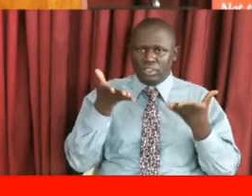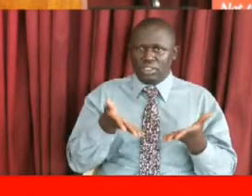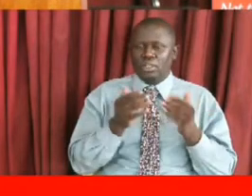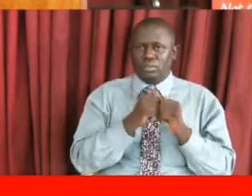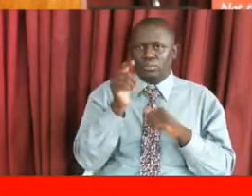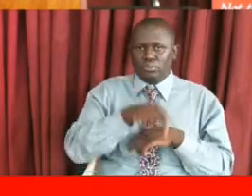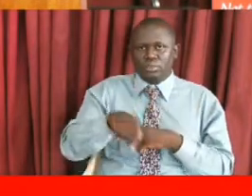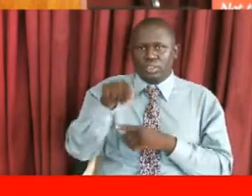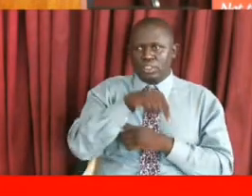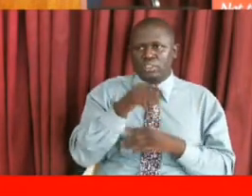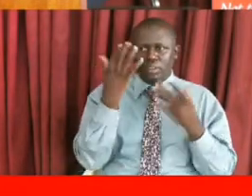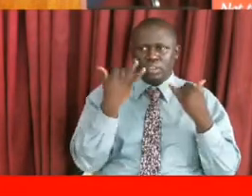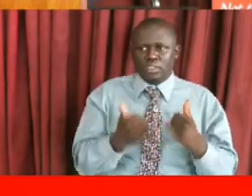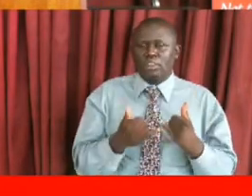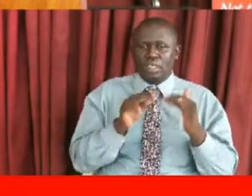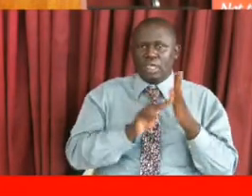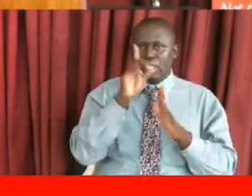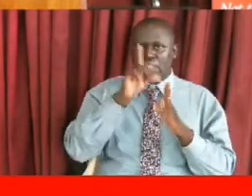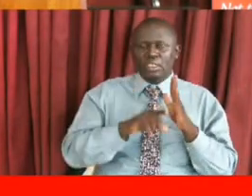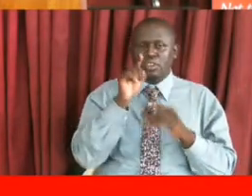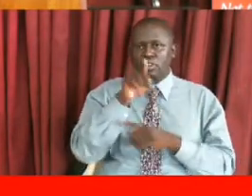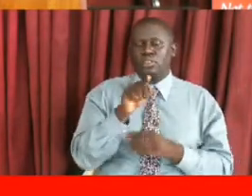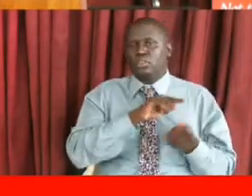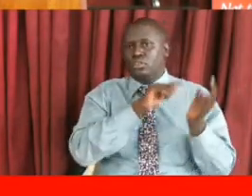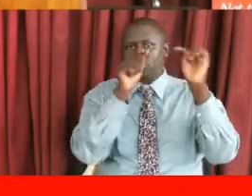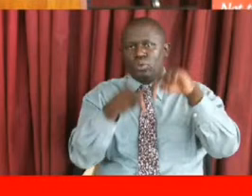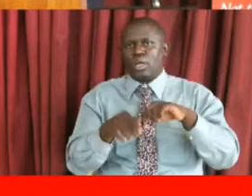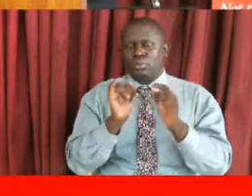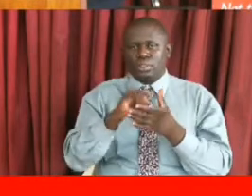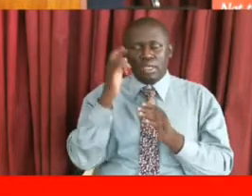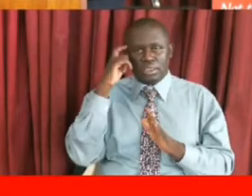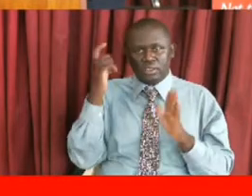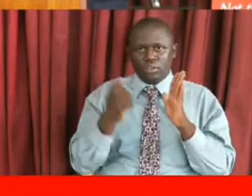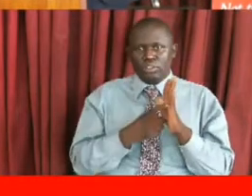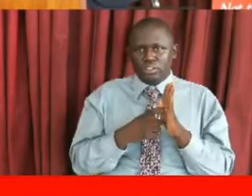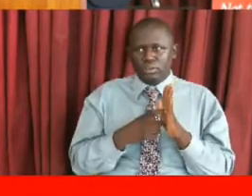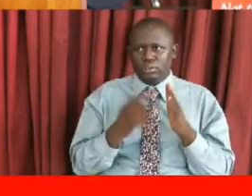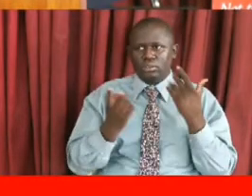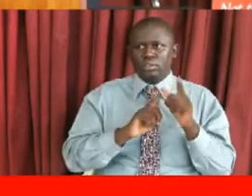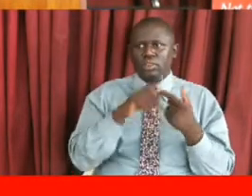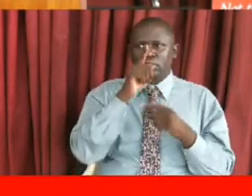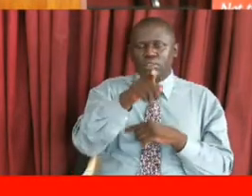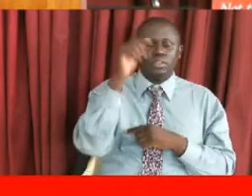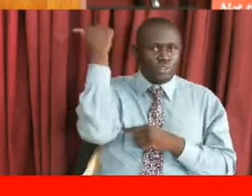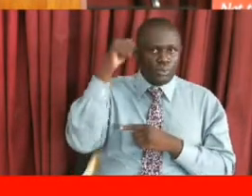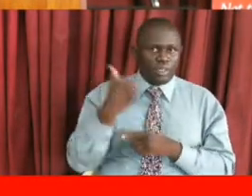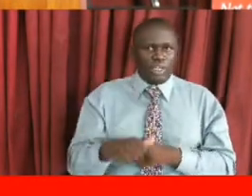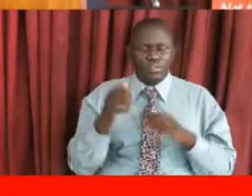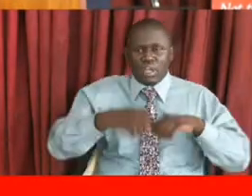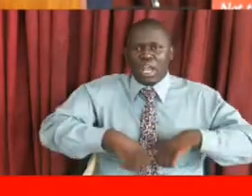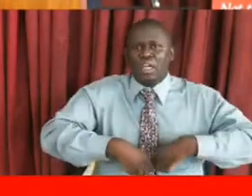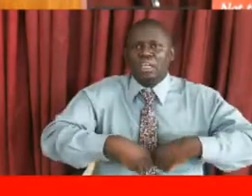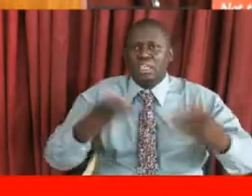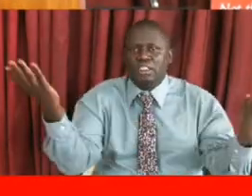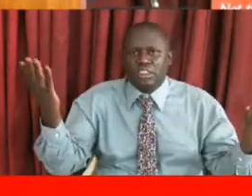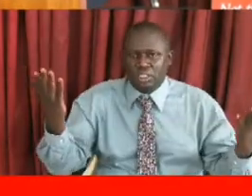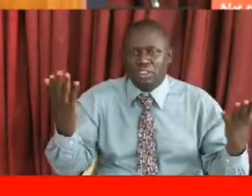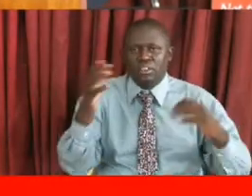us and unless you come to that recognition it will never Unleash the